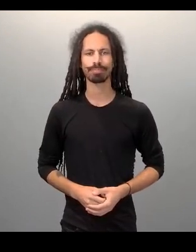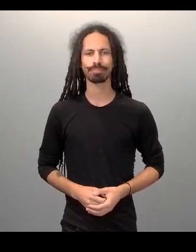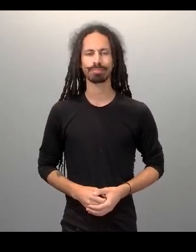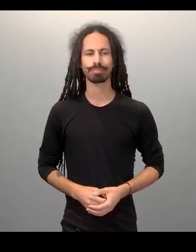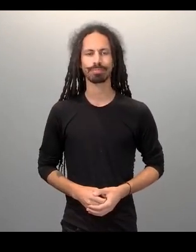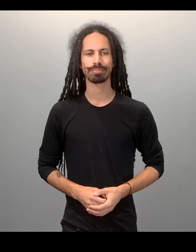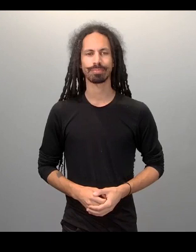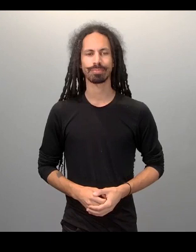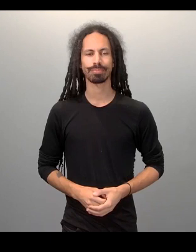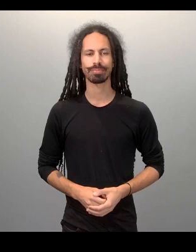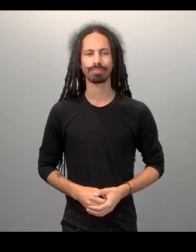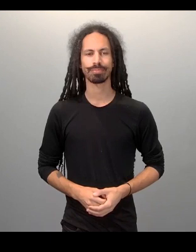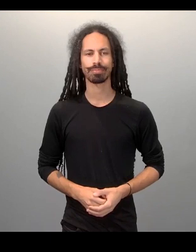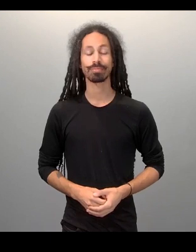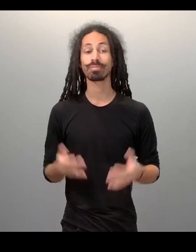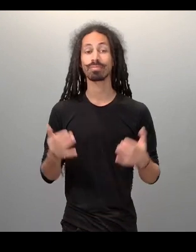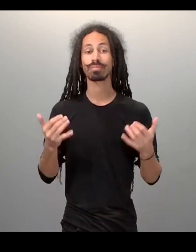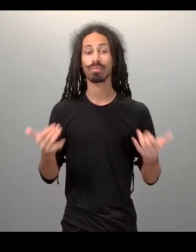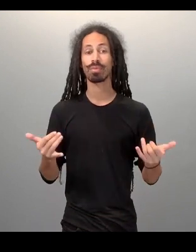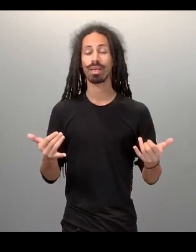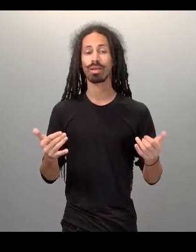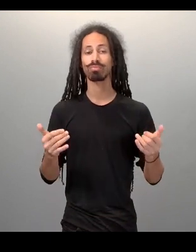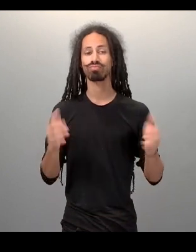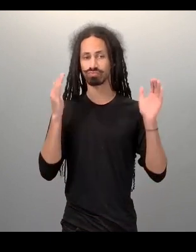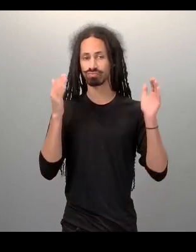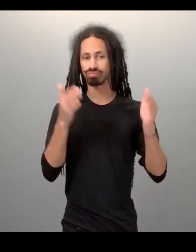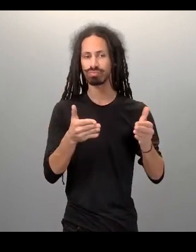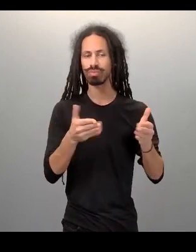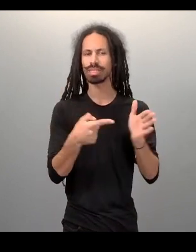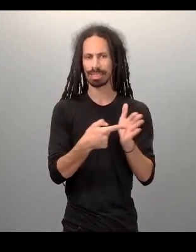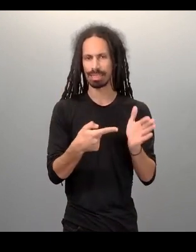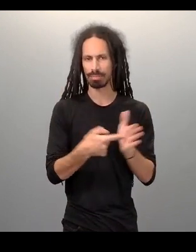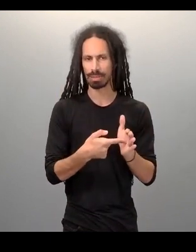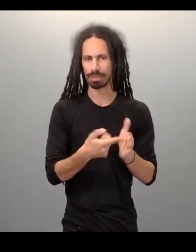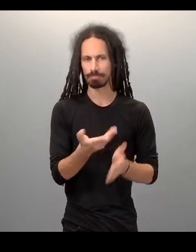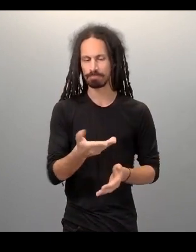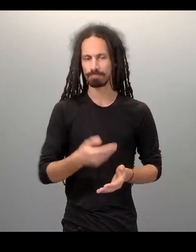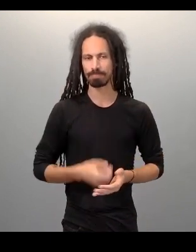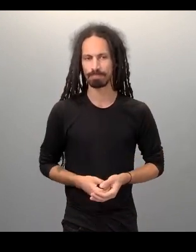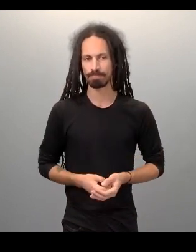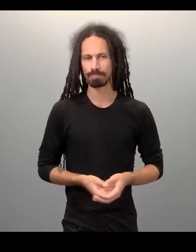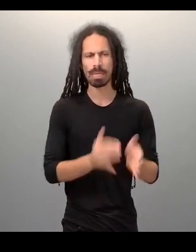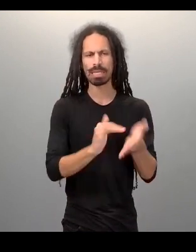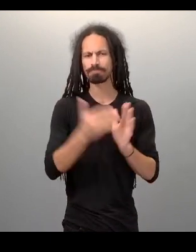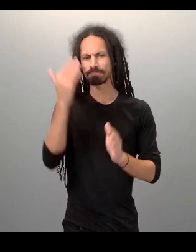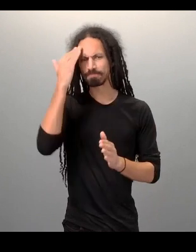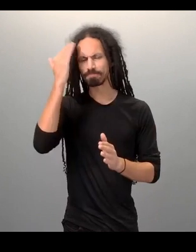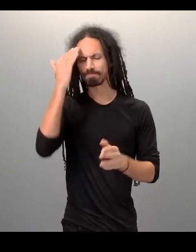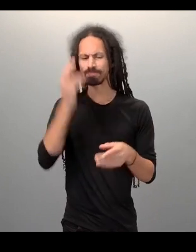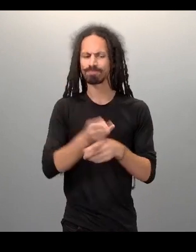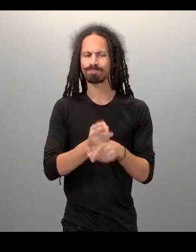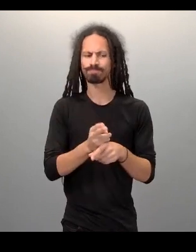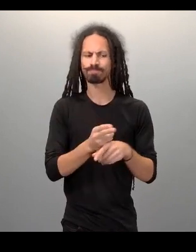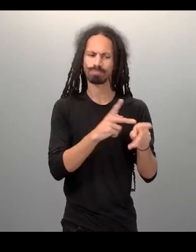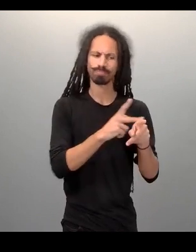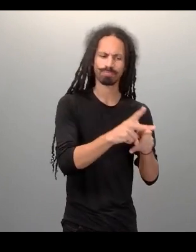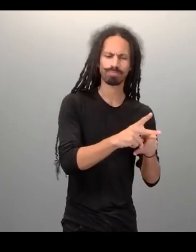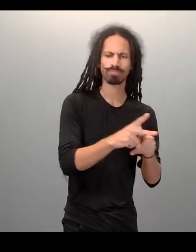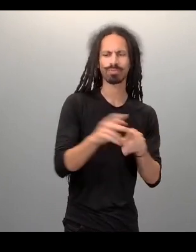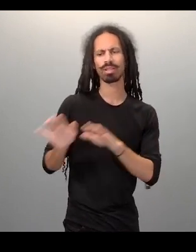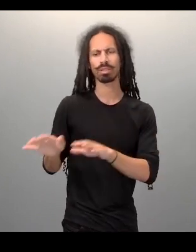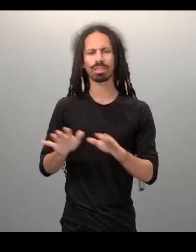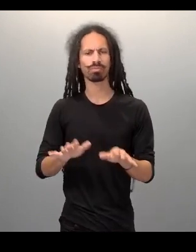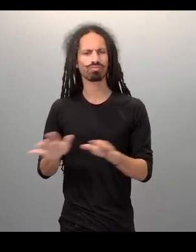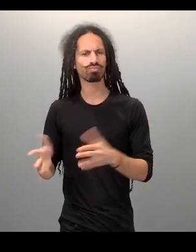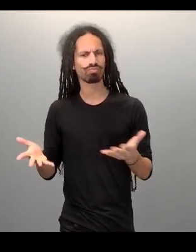So now let's look at some examples. How do you know if you should send a professional email?